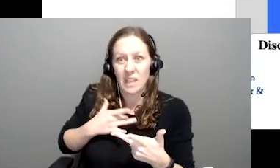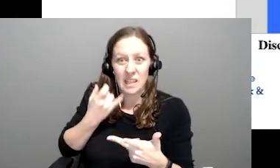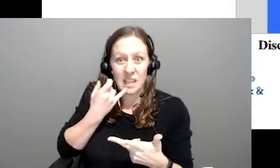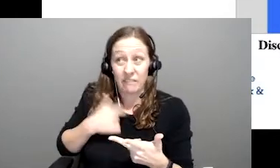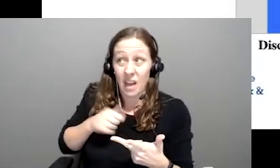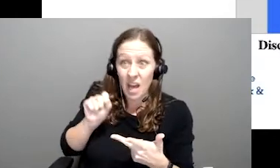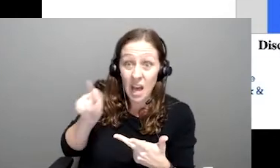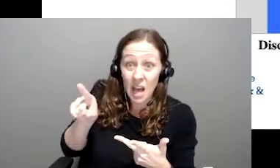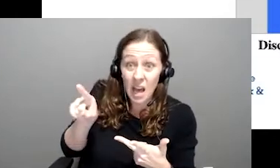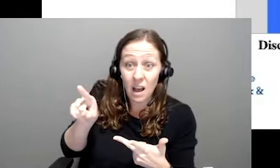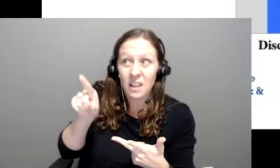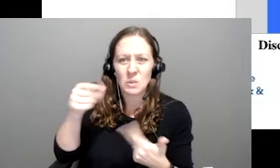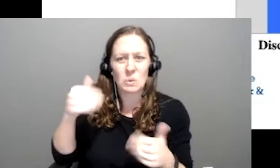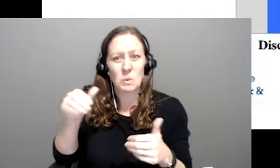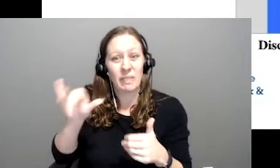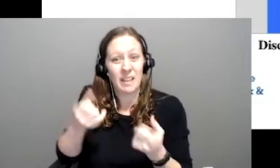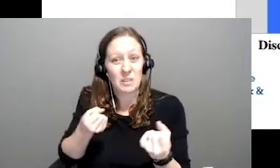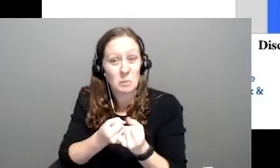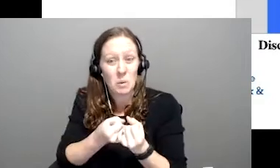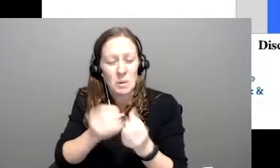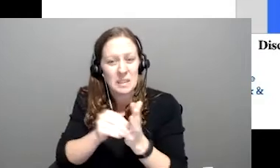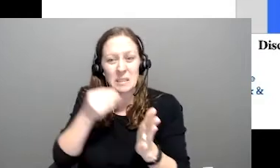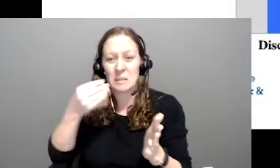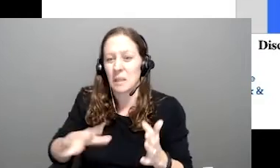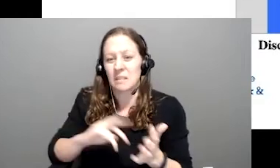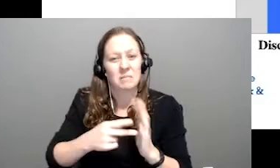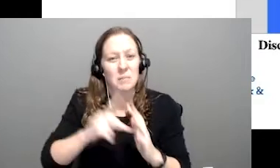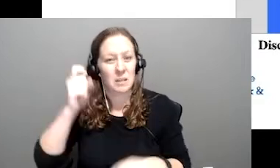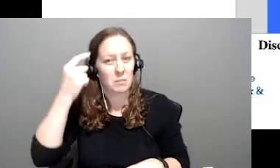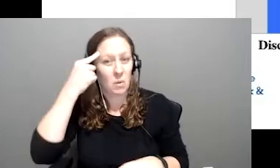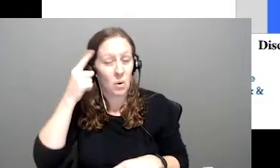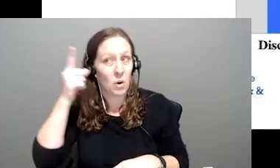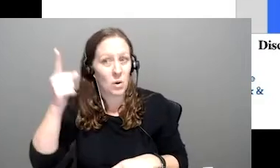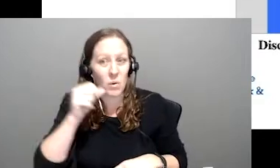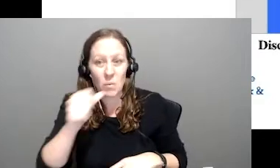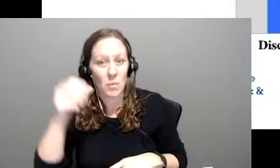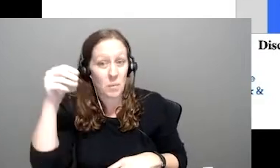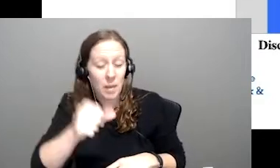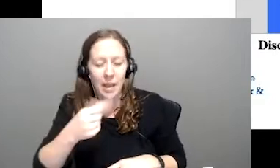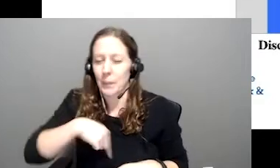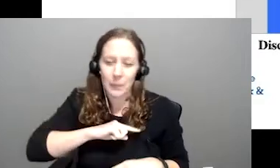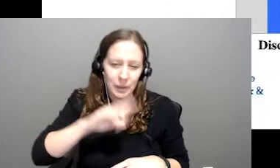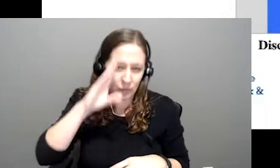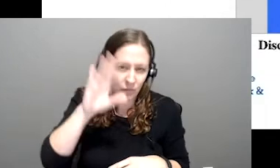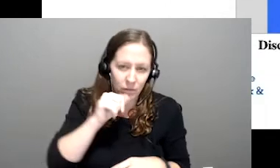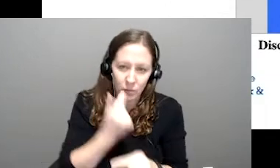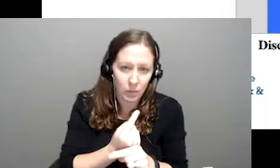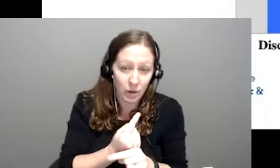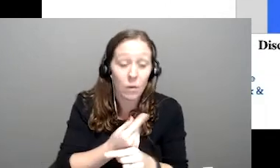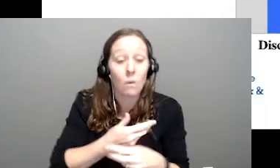thinking that if they ask for support, it might be too expensive for an employer when we know that that might not be correct. Feeling like